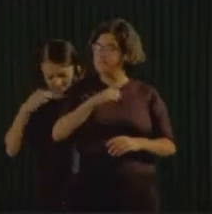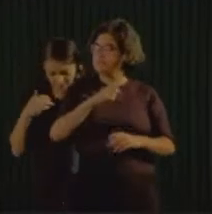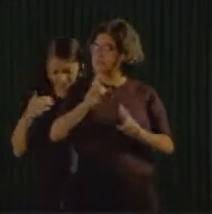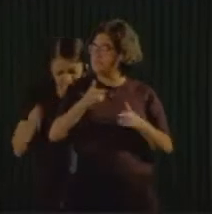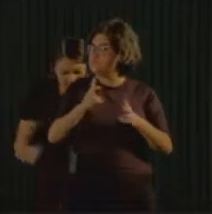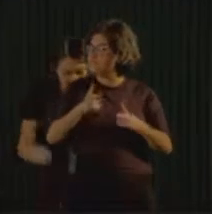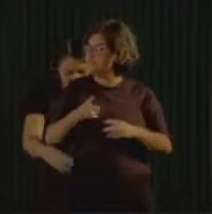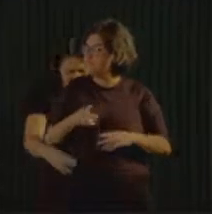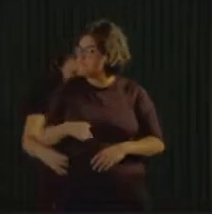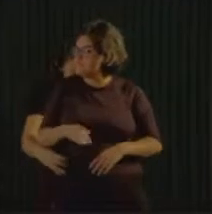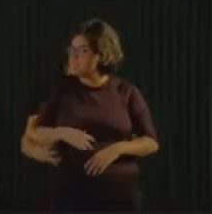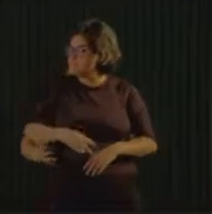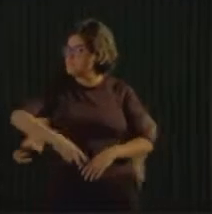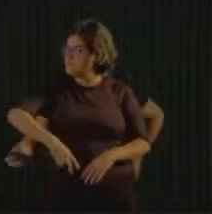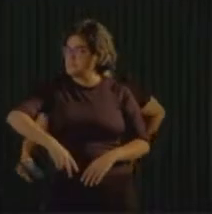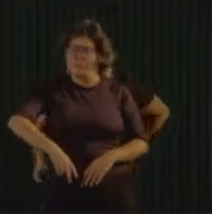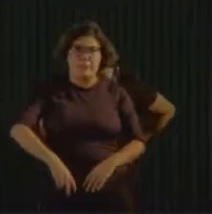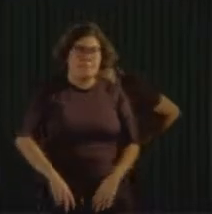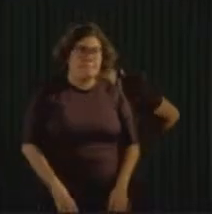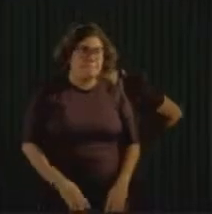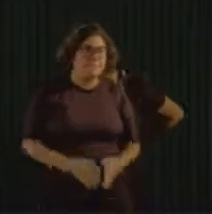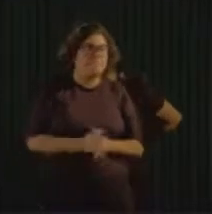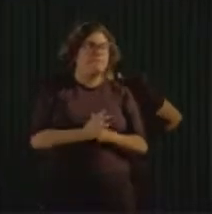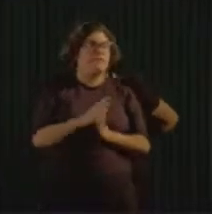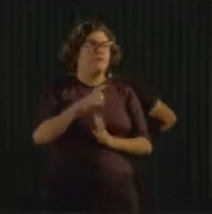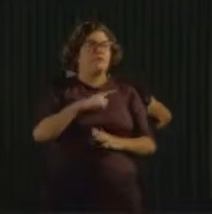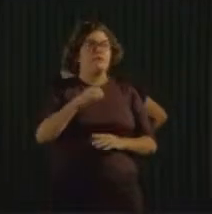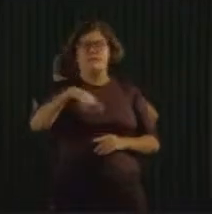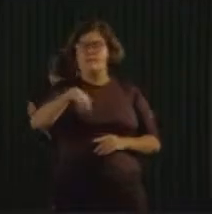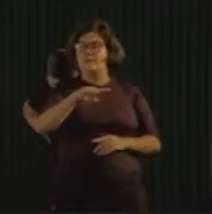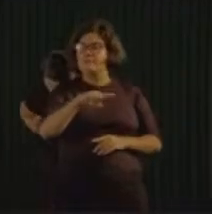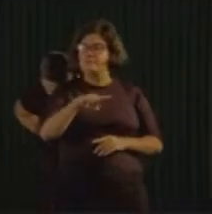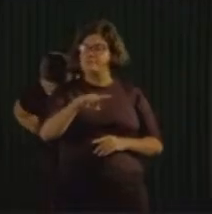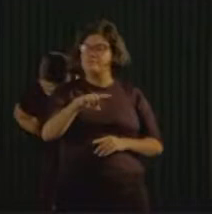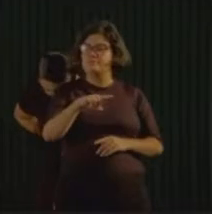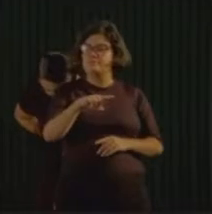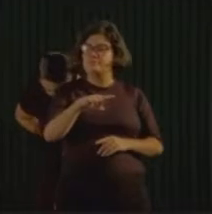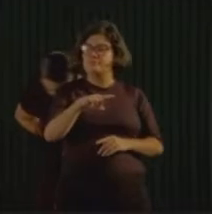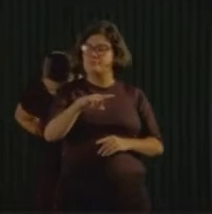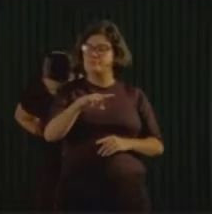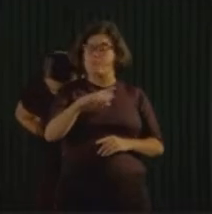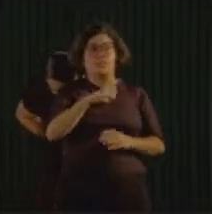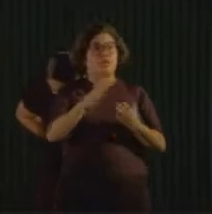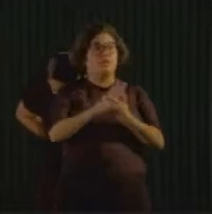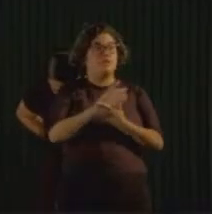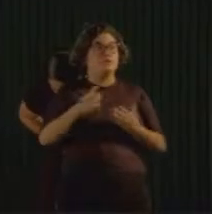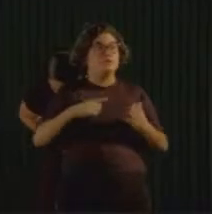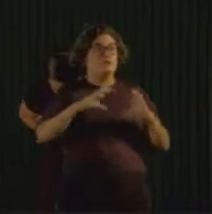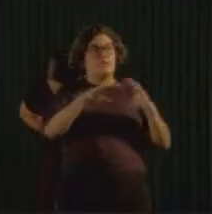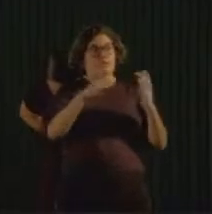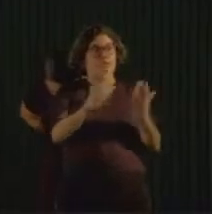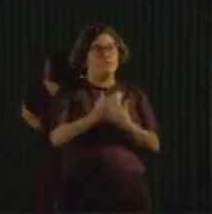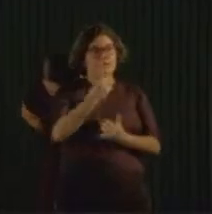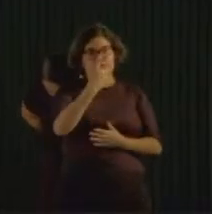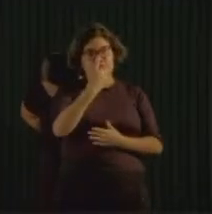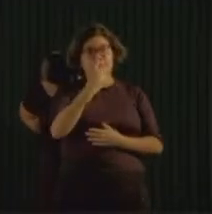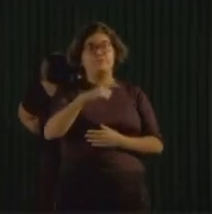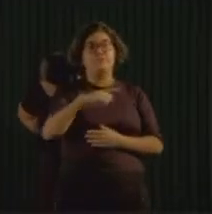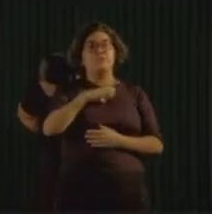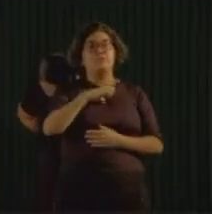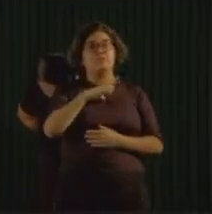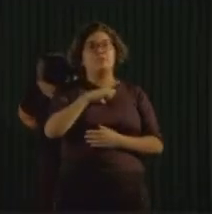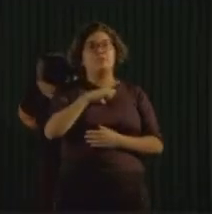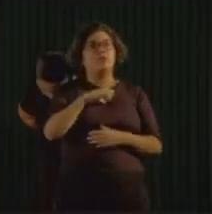why we also started a different project with different scale of the municipalities or the communities right now. So